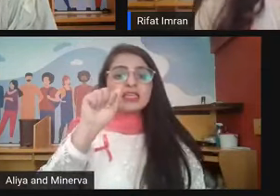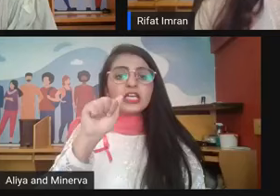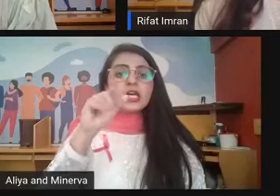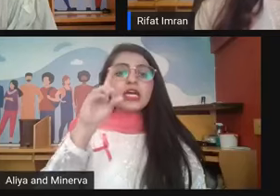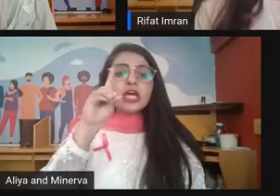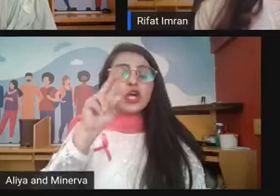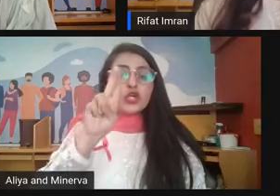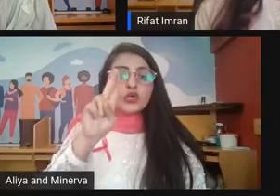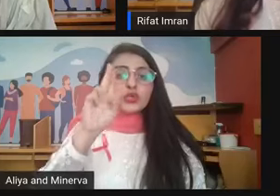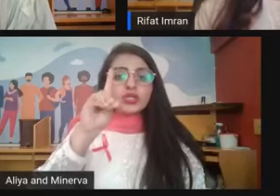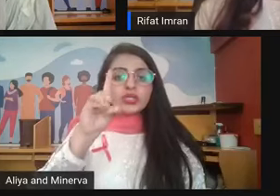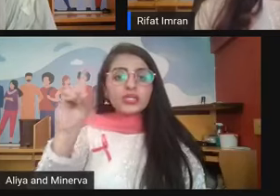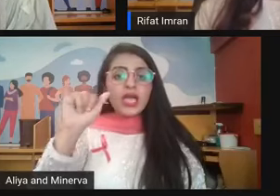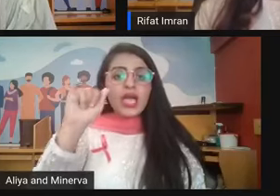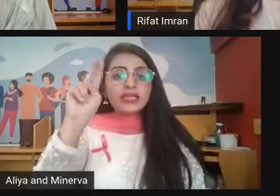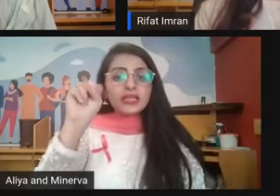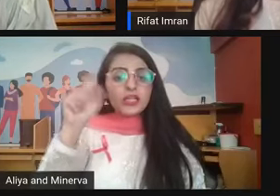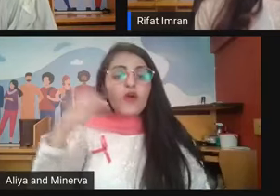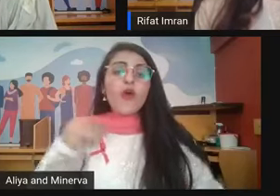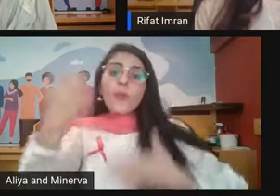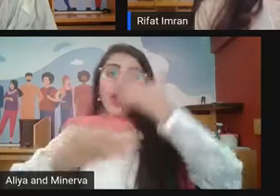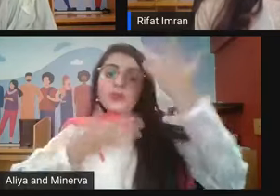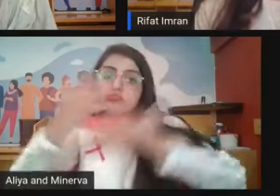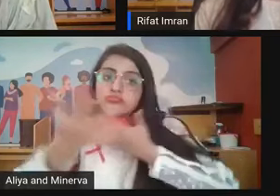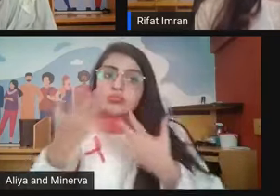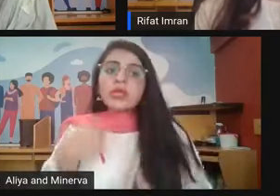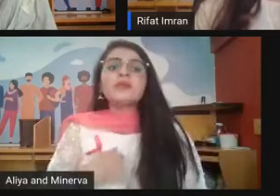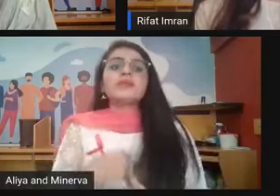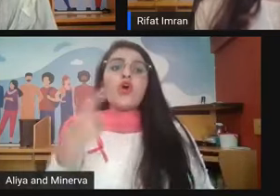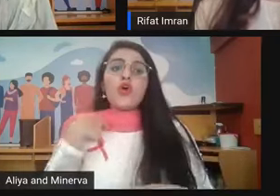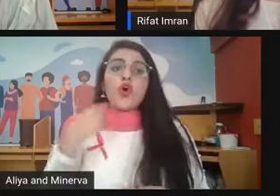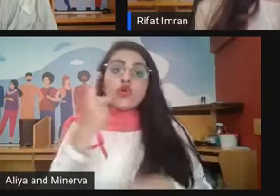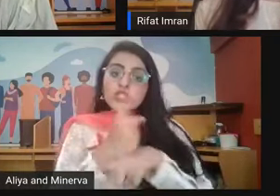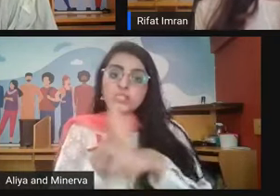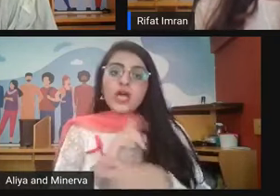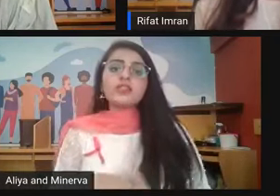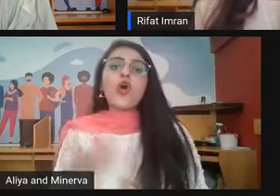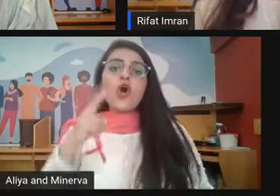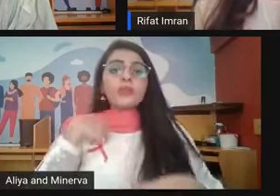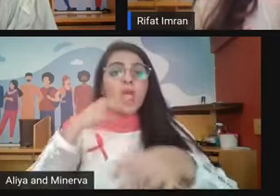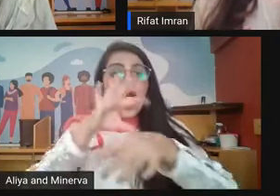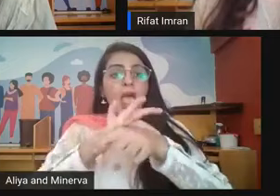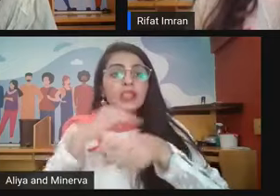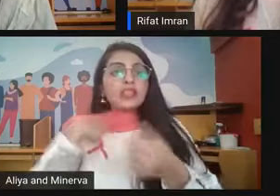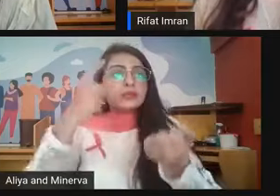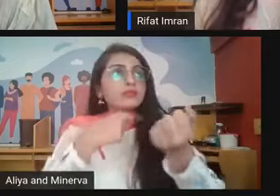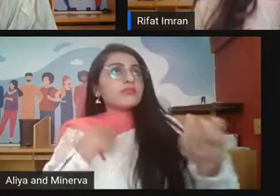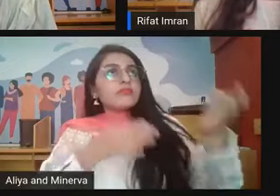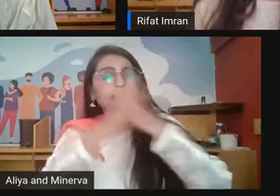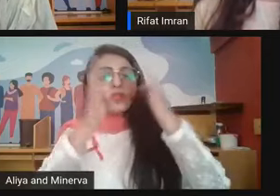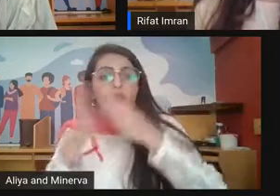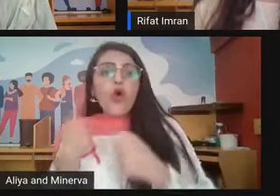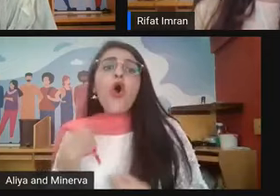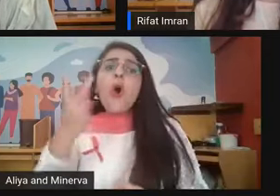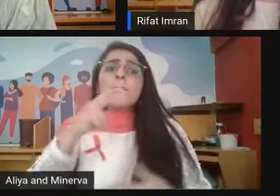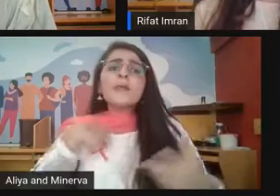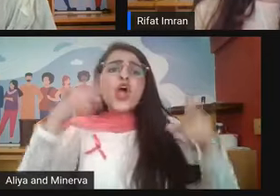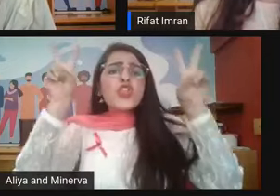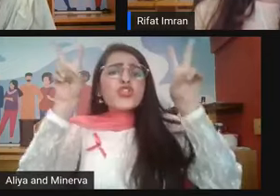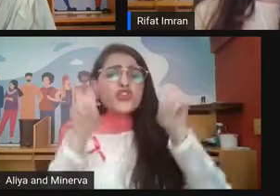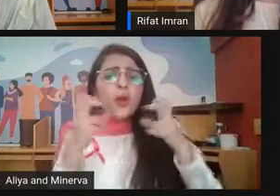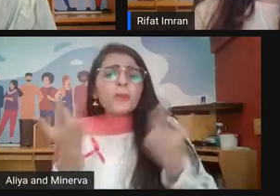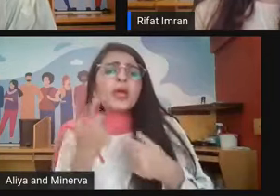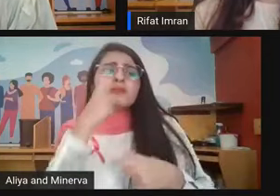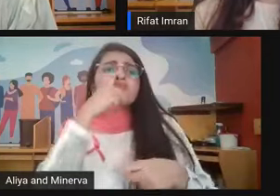College of Rehabilitation Sciences, and I'm a health awareness activist where I speak mostly on topics related to